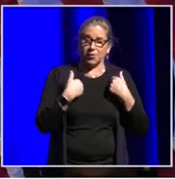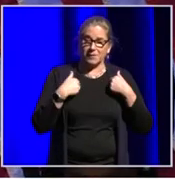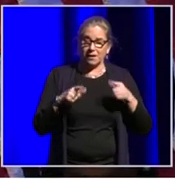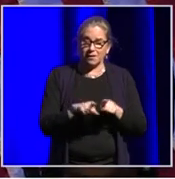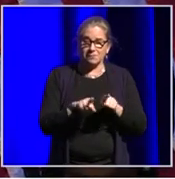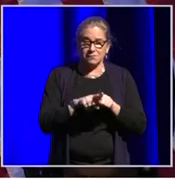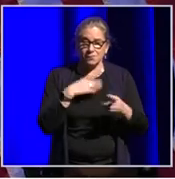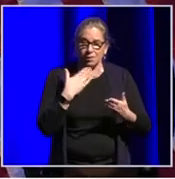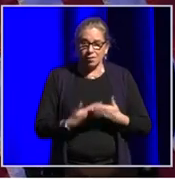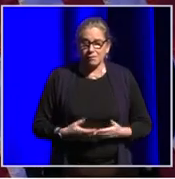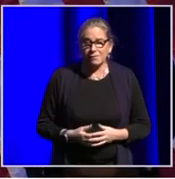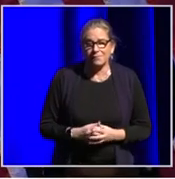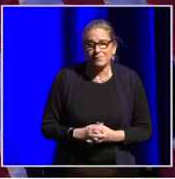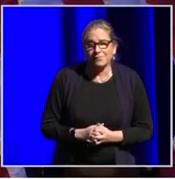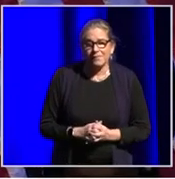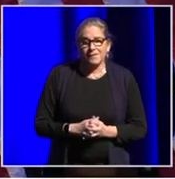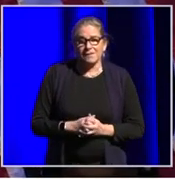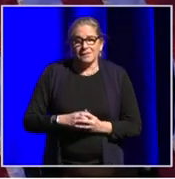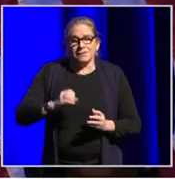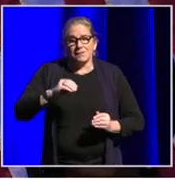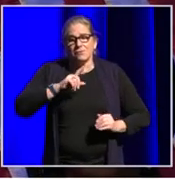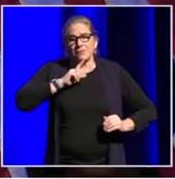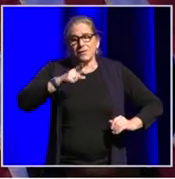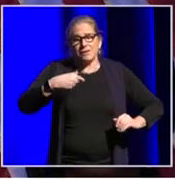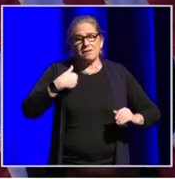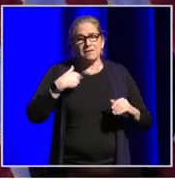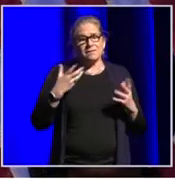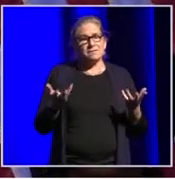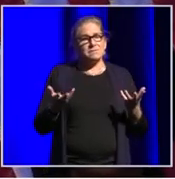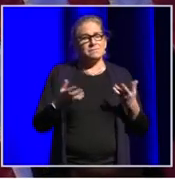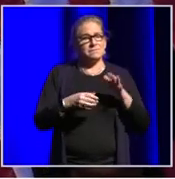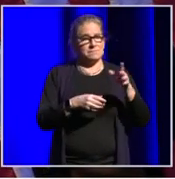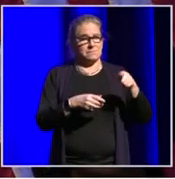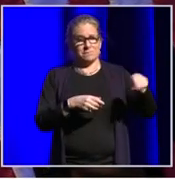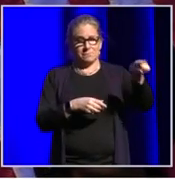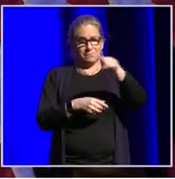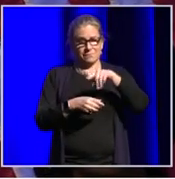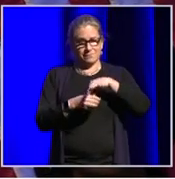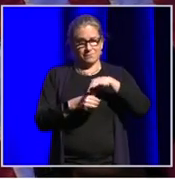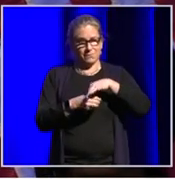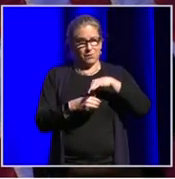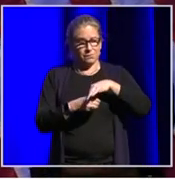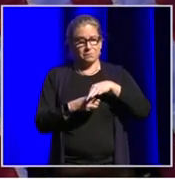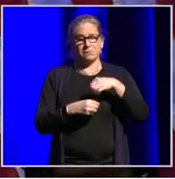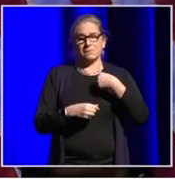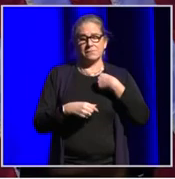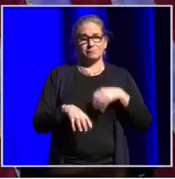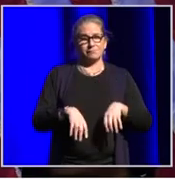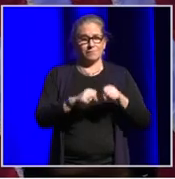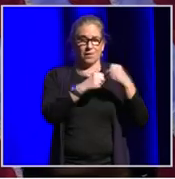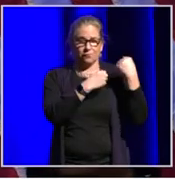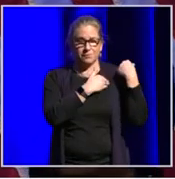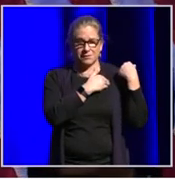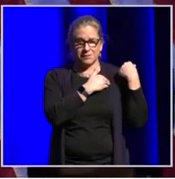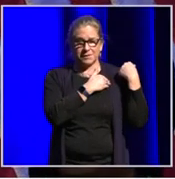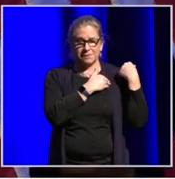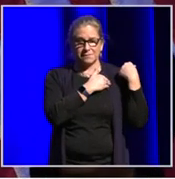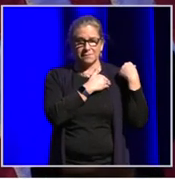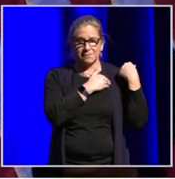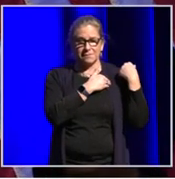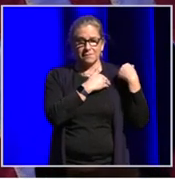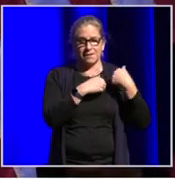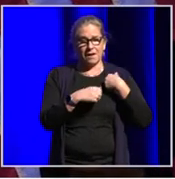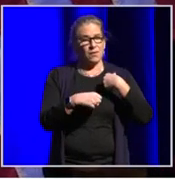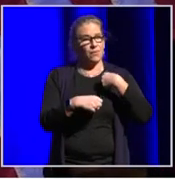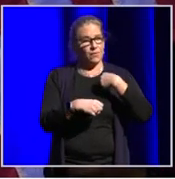comes responsibility. We owe our chance to make a difference to those who vouched for us and invested confidence in